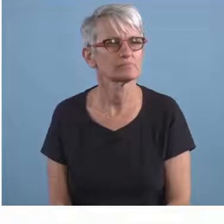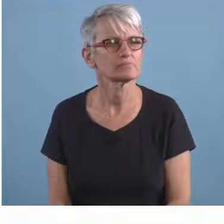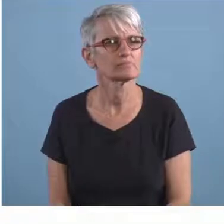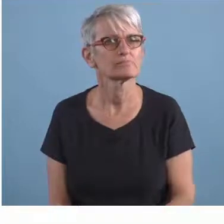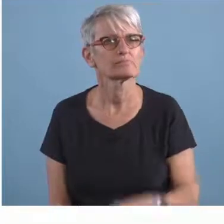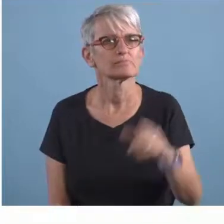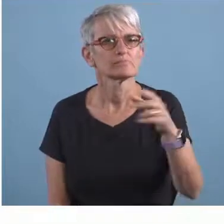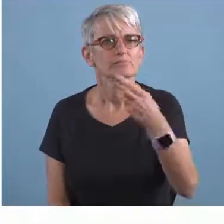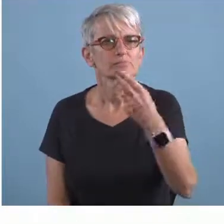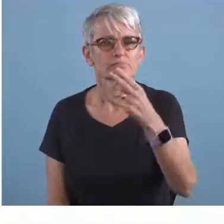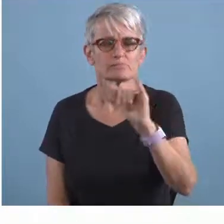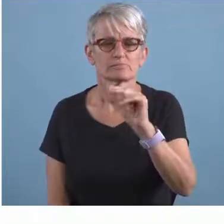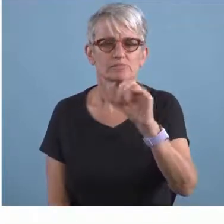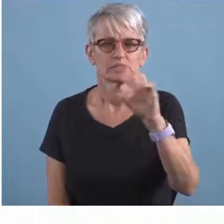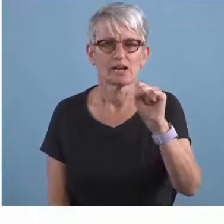Article,